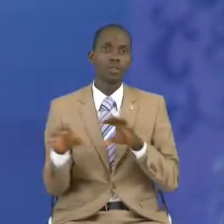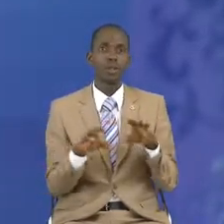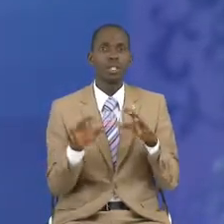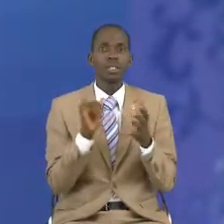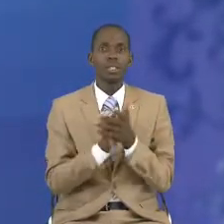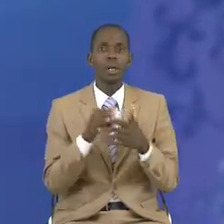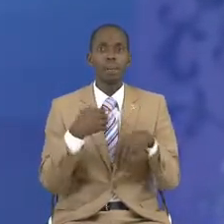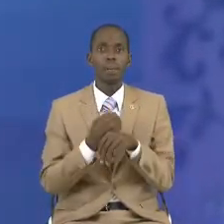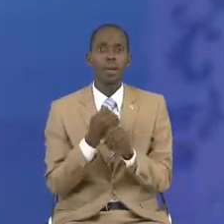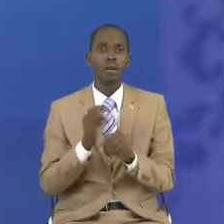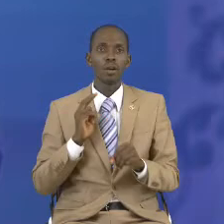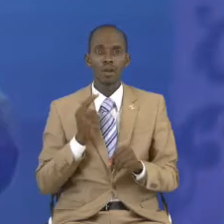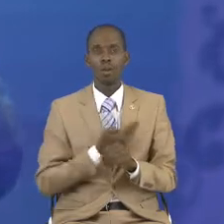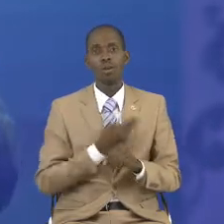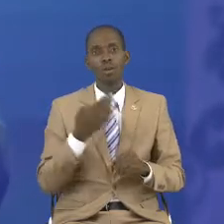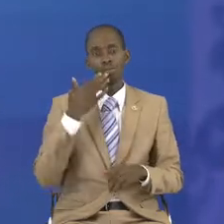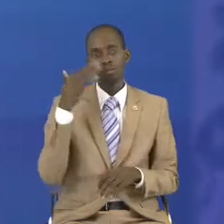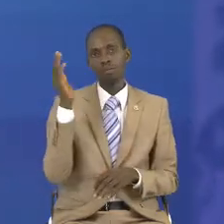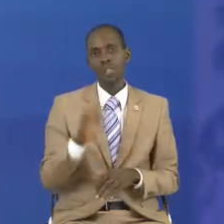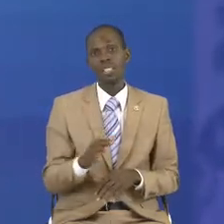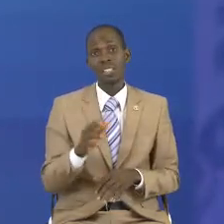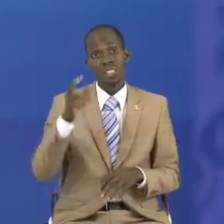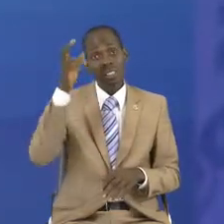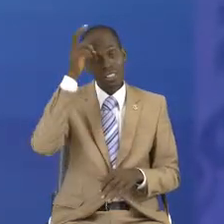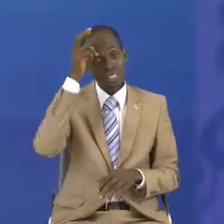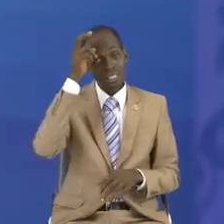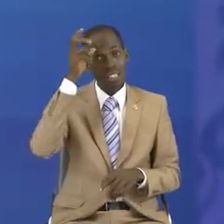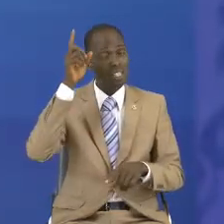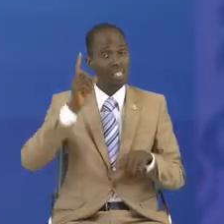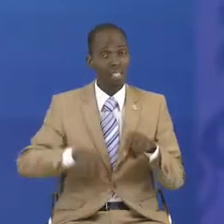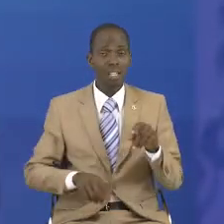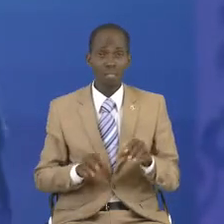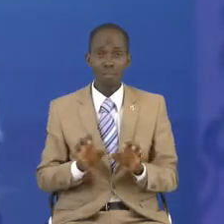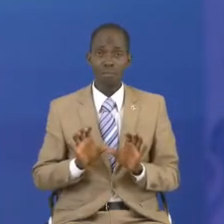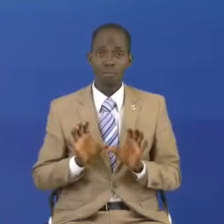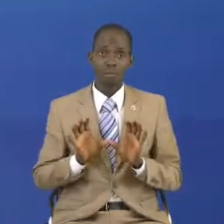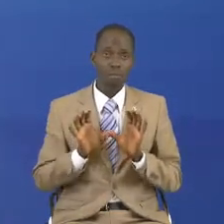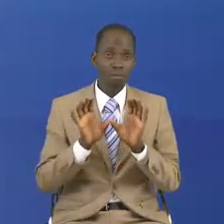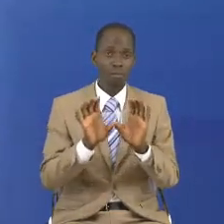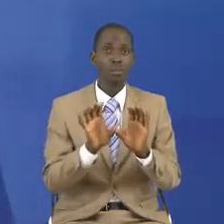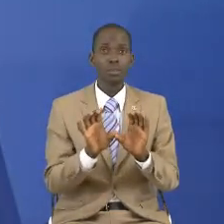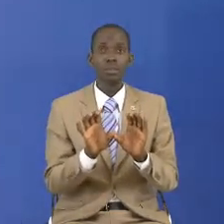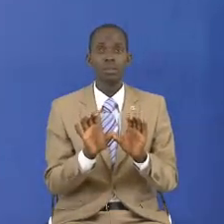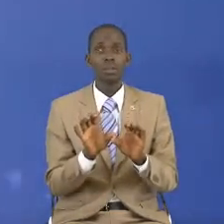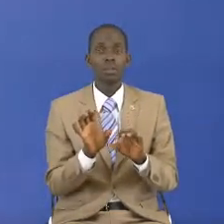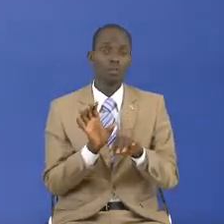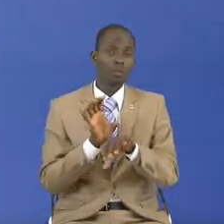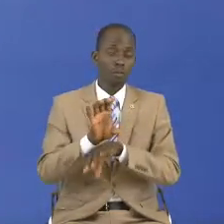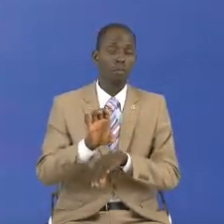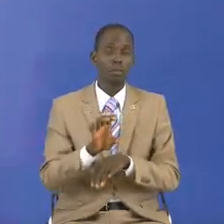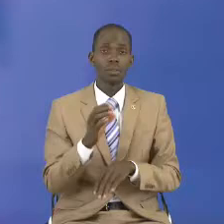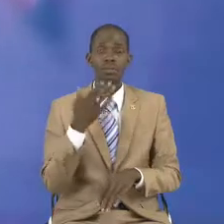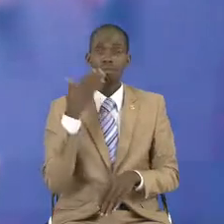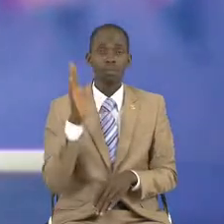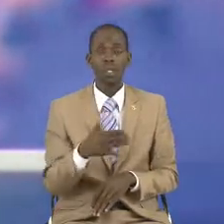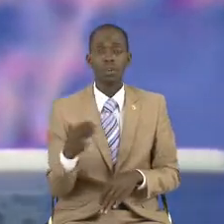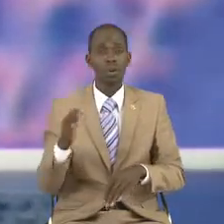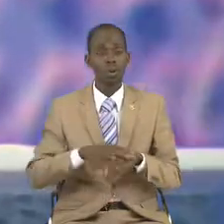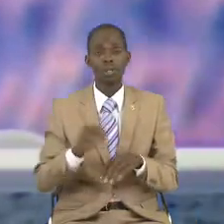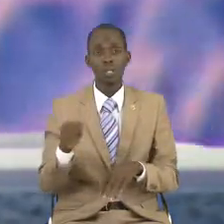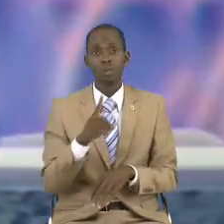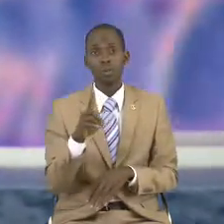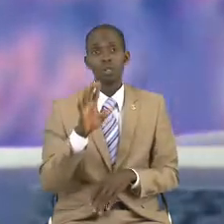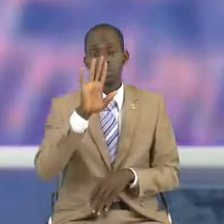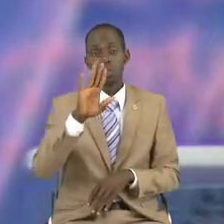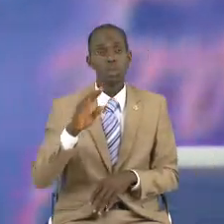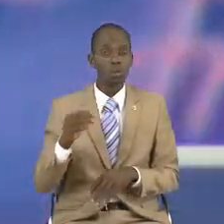evil satan cannot force evil on anyone your neighbor cannot force